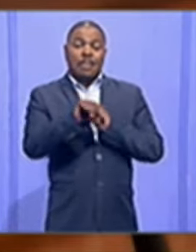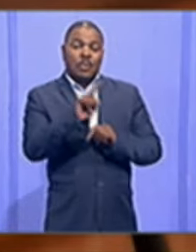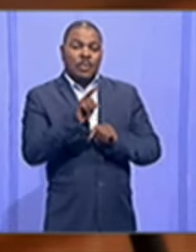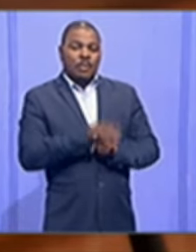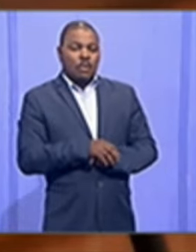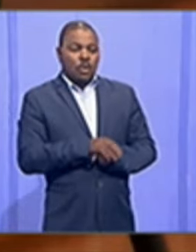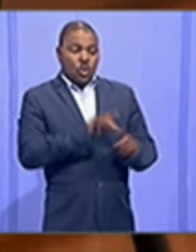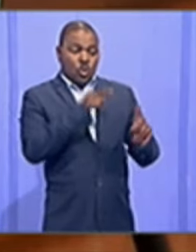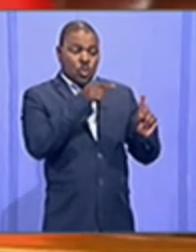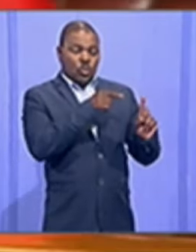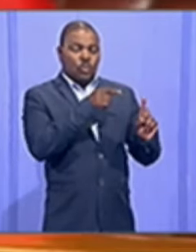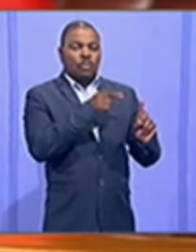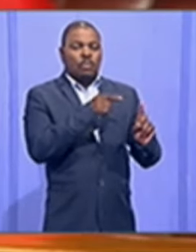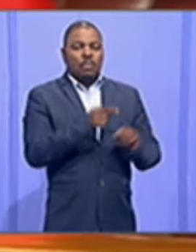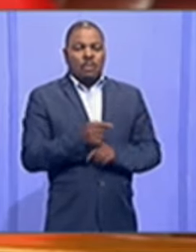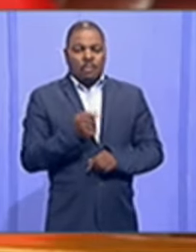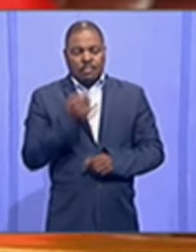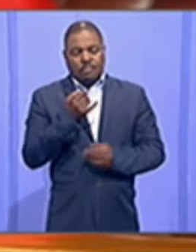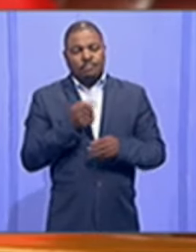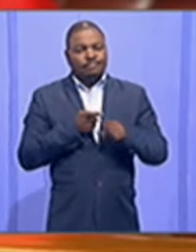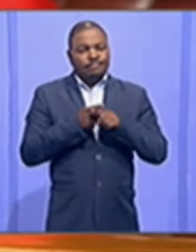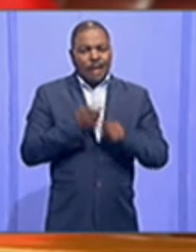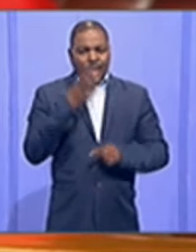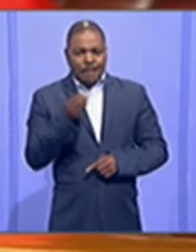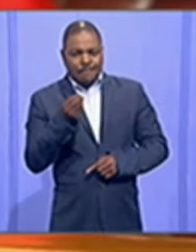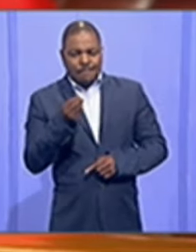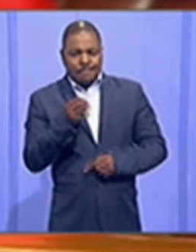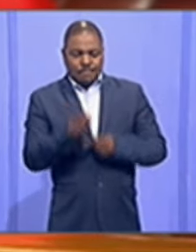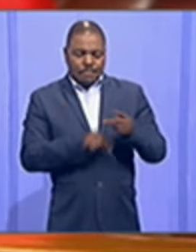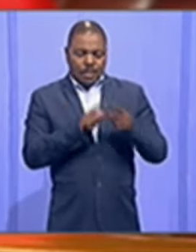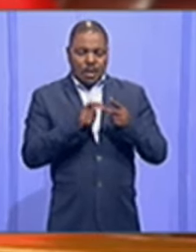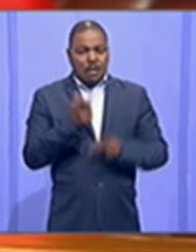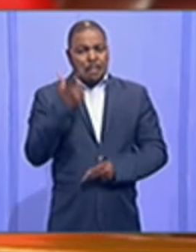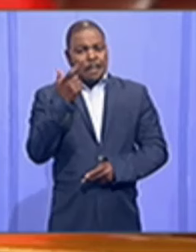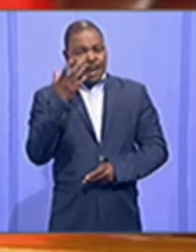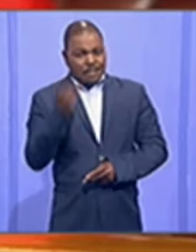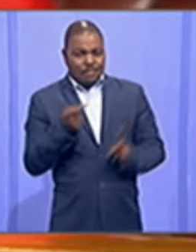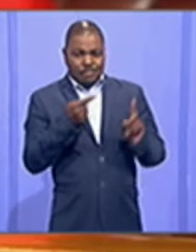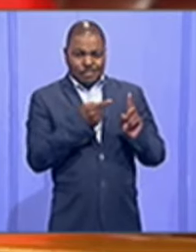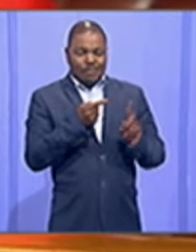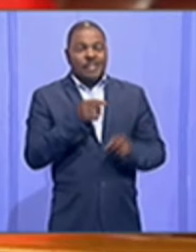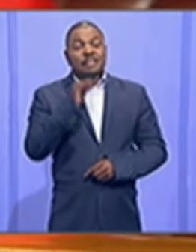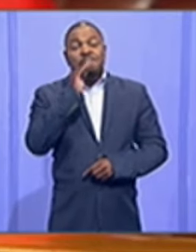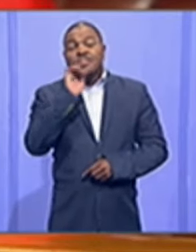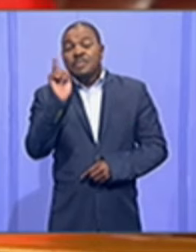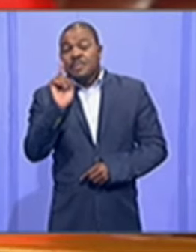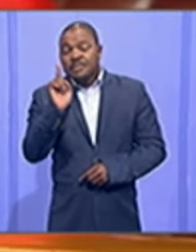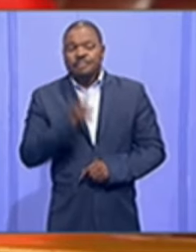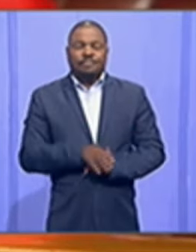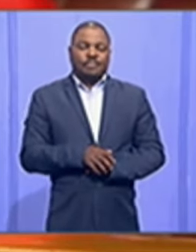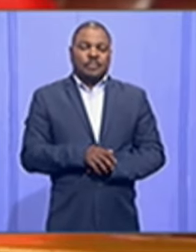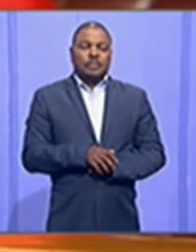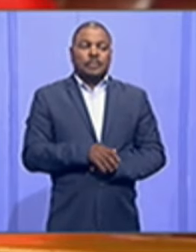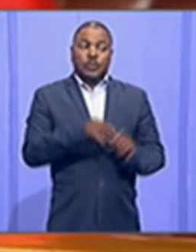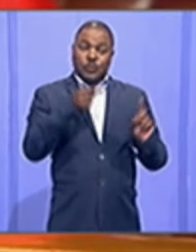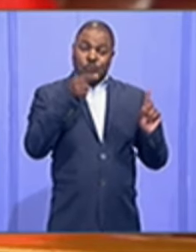that the accused was in possession of a knife and a firearm clearly indicate that the